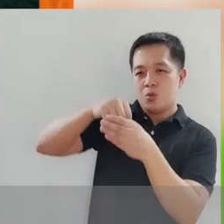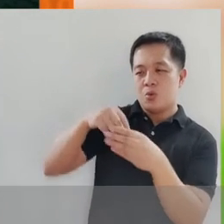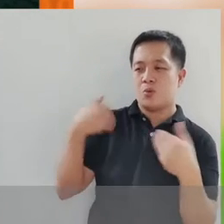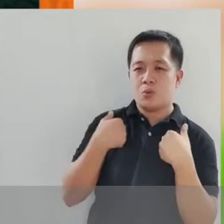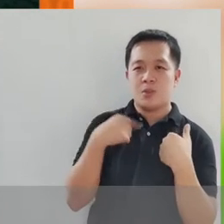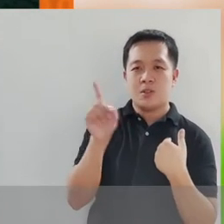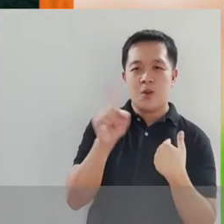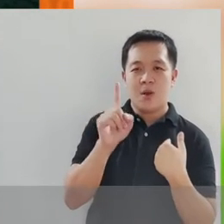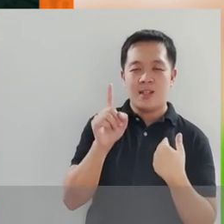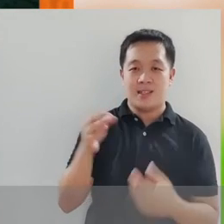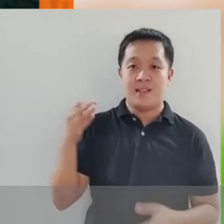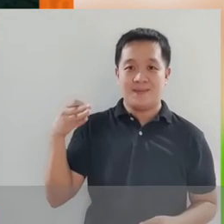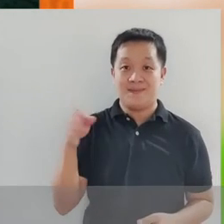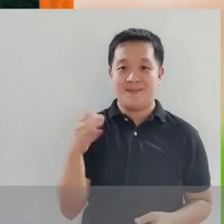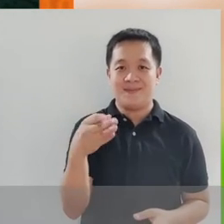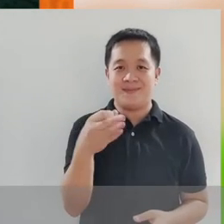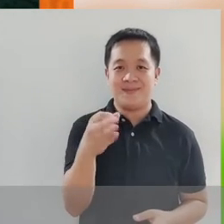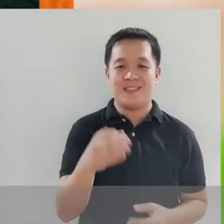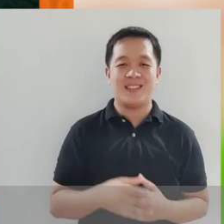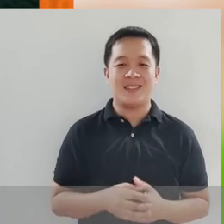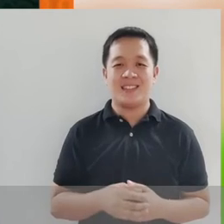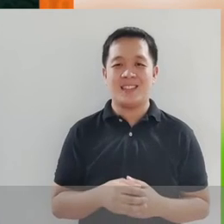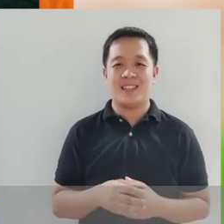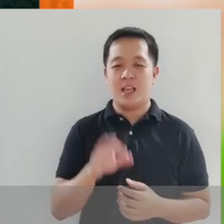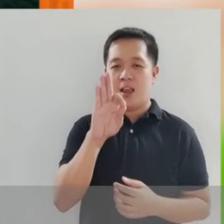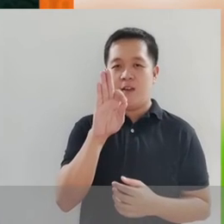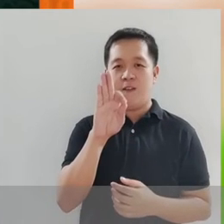Right, it is a fish.